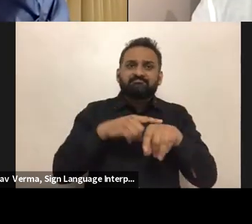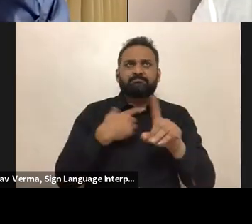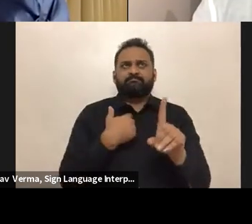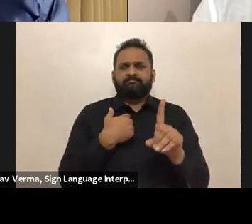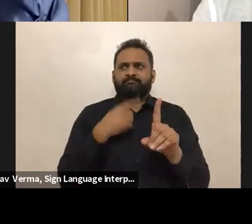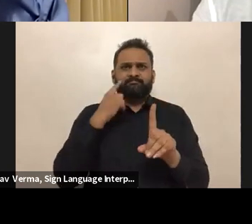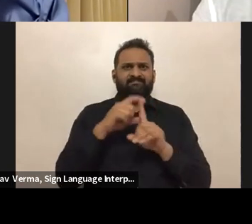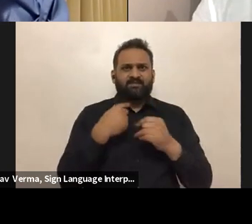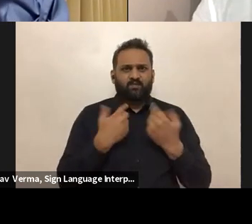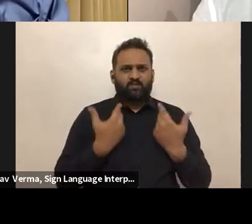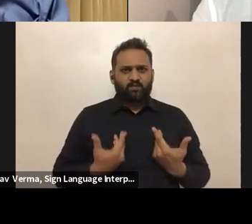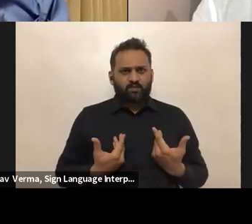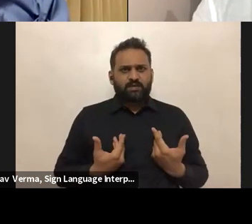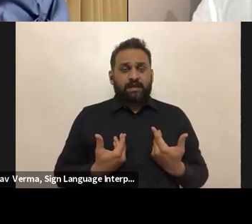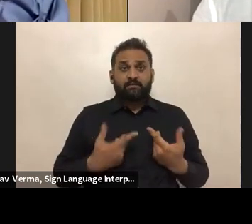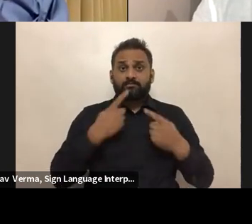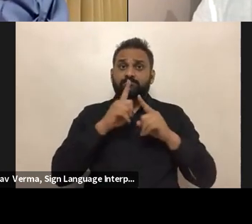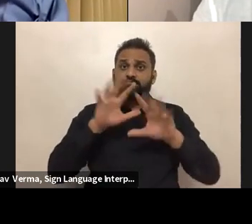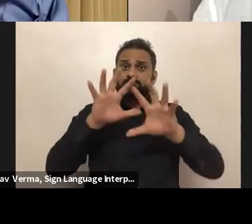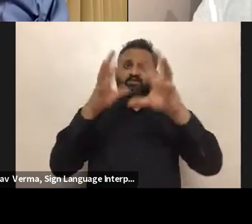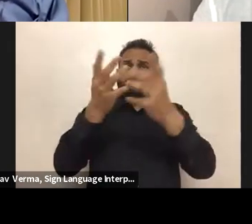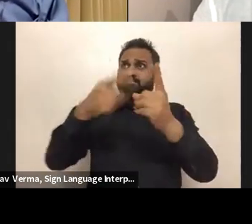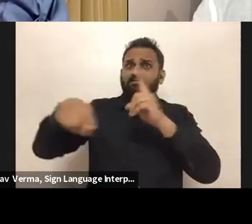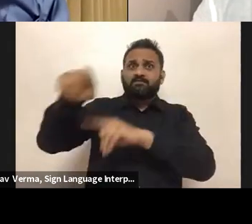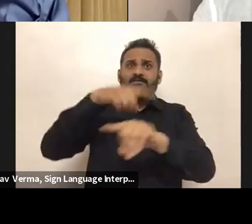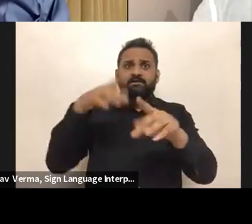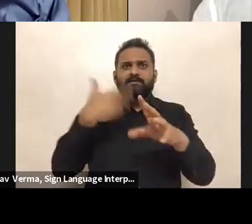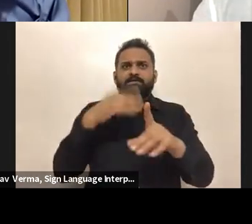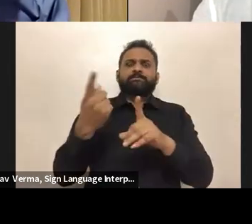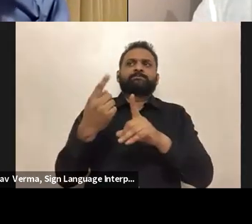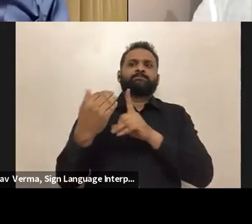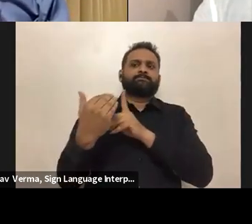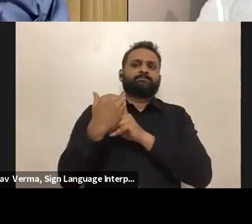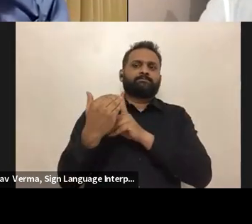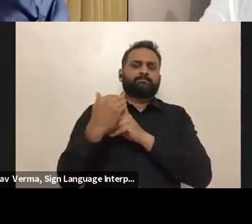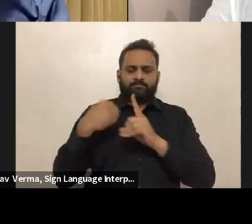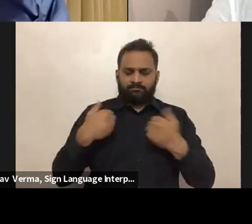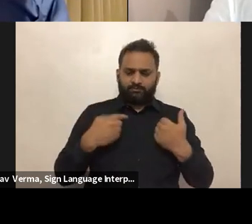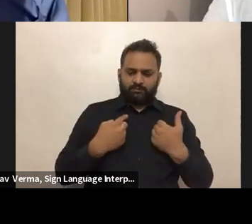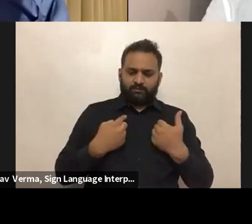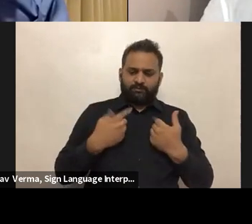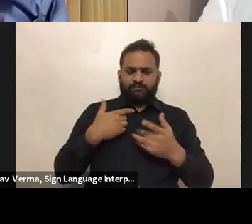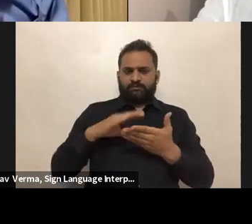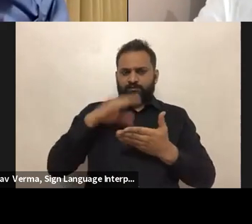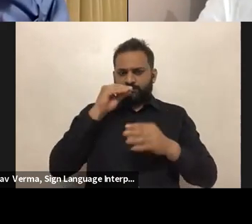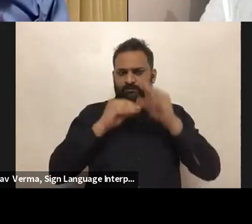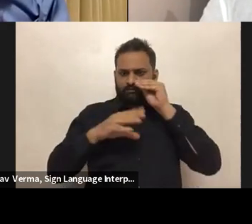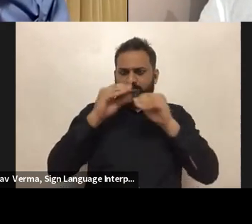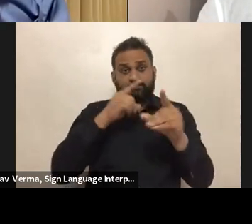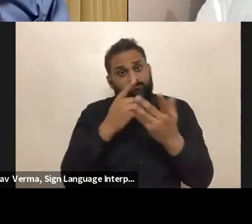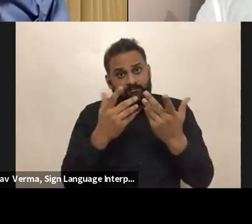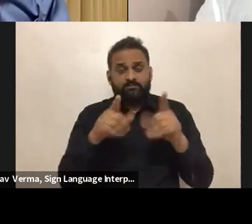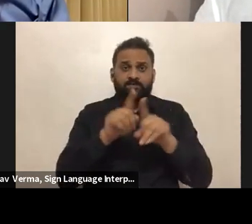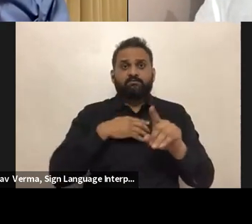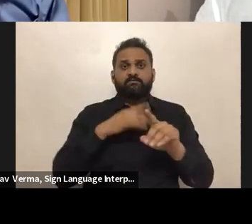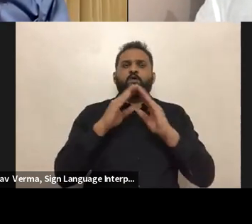I think it's the world outside that constantly keeps on reminding you of your identities through and through. It's every time I enter a room, I'm reminded